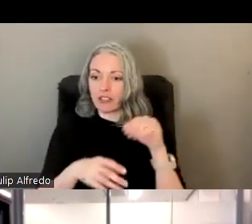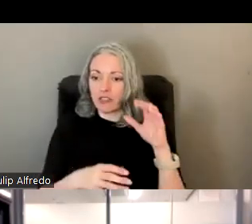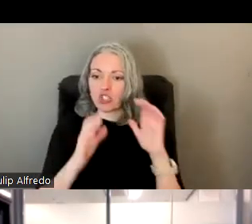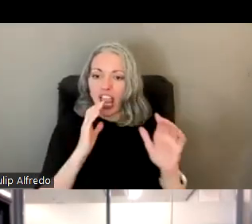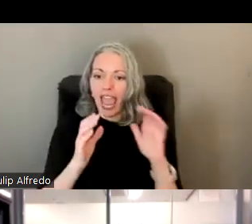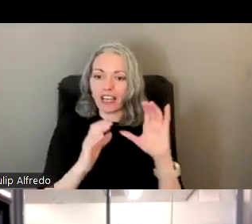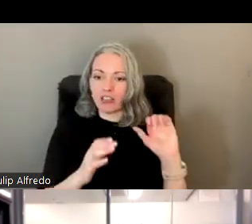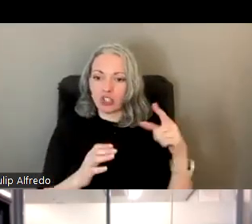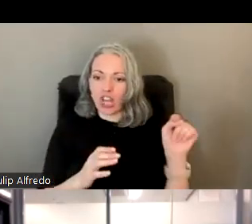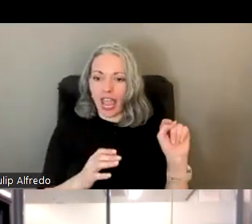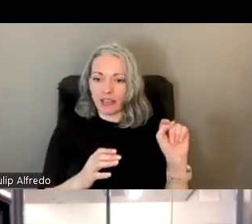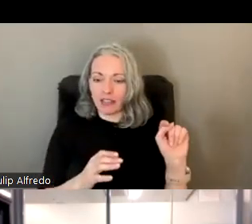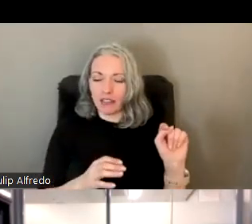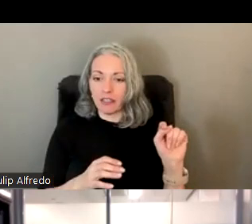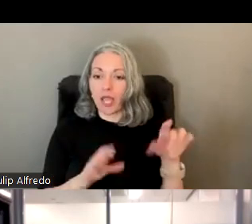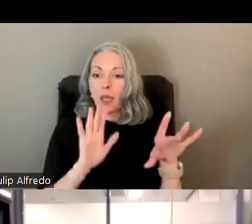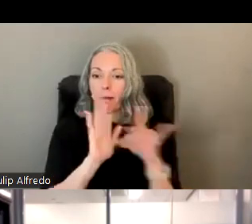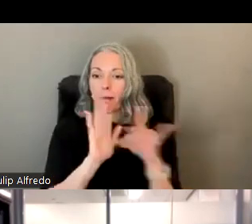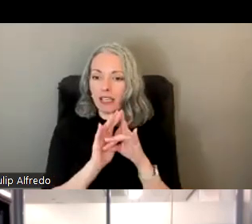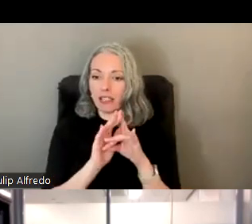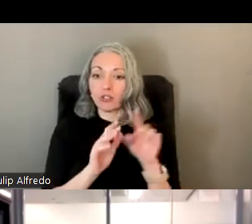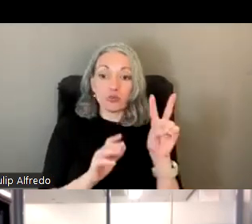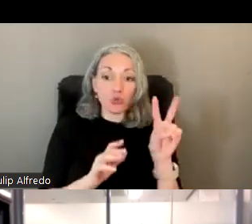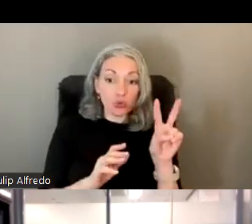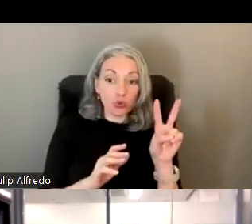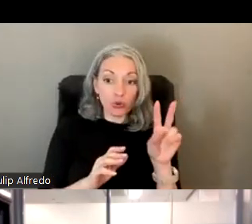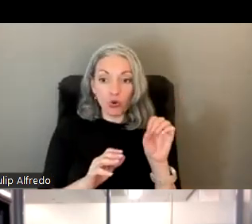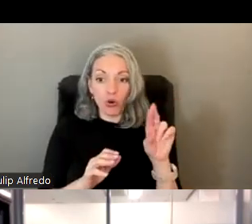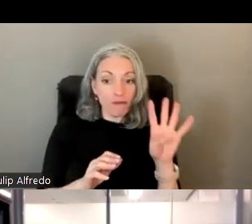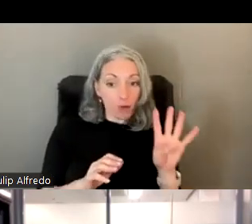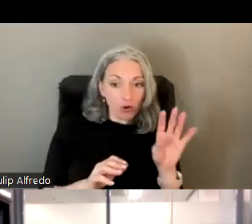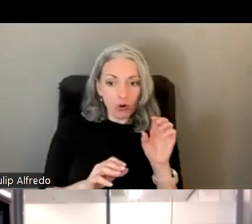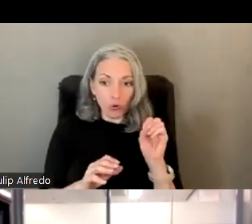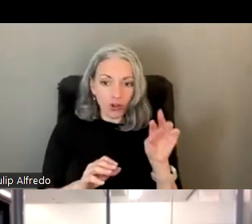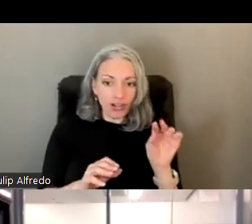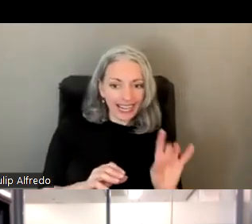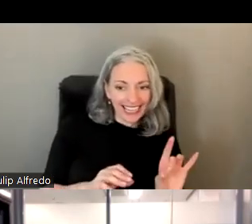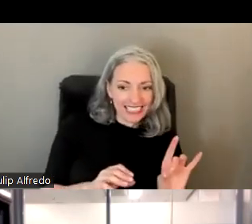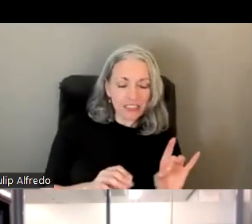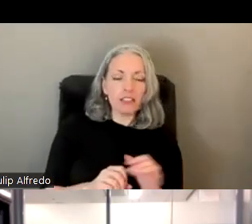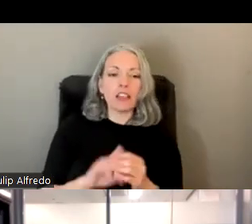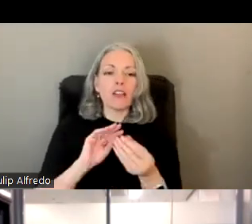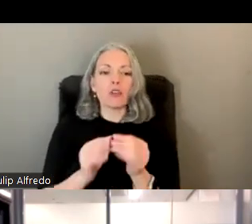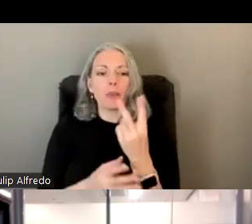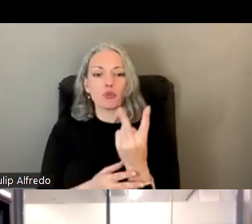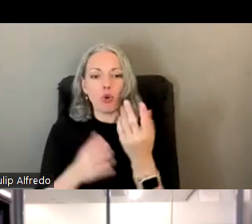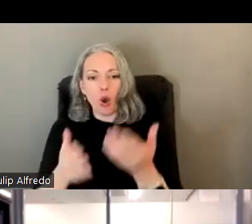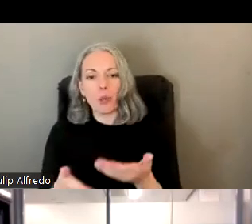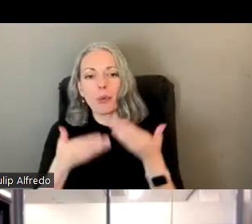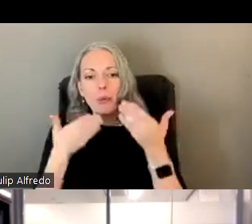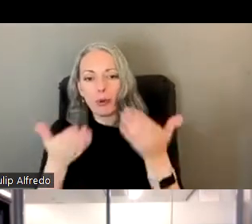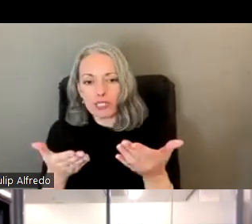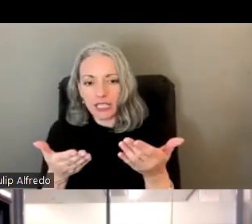So it's 2, 4, and 8. Go ahead. Someone had a question. But so for number 2, though, are we proposing to